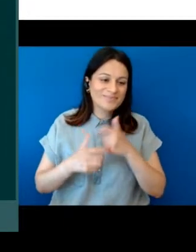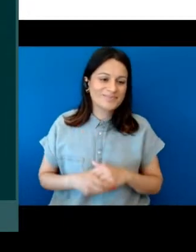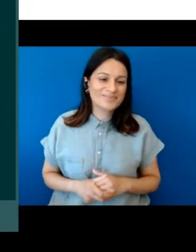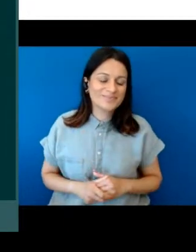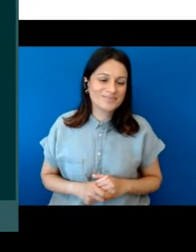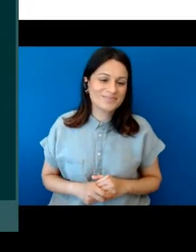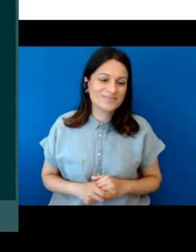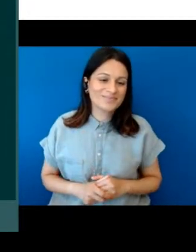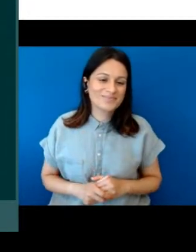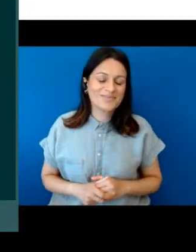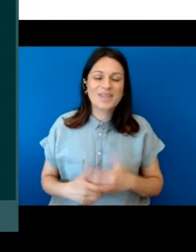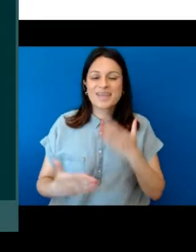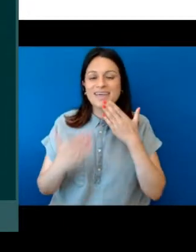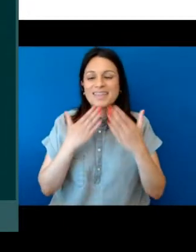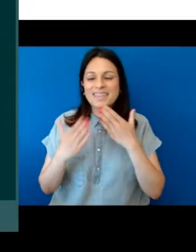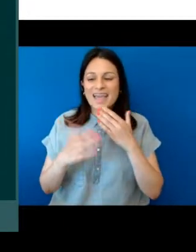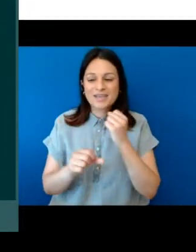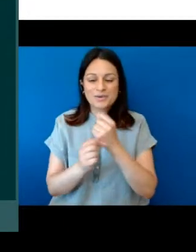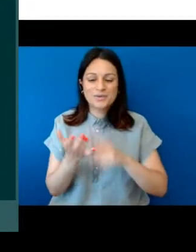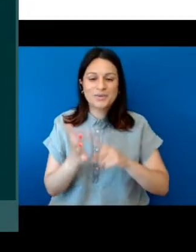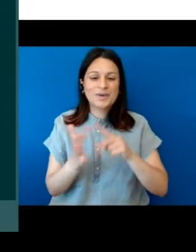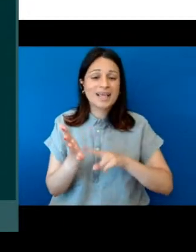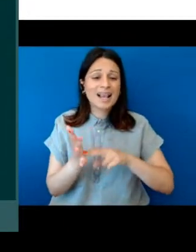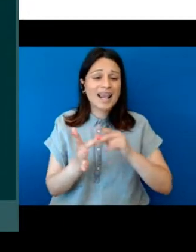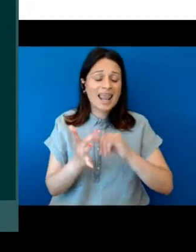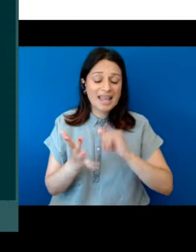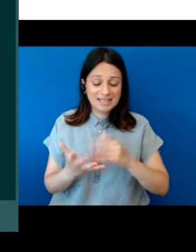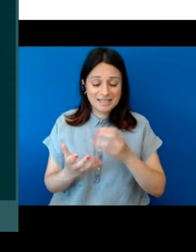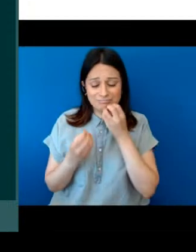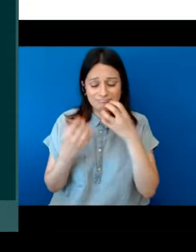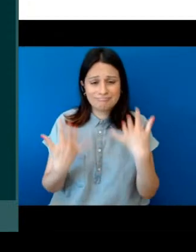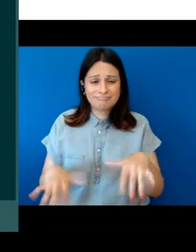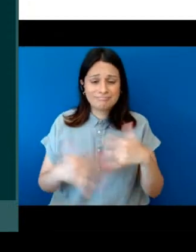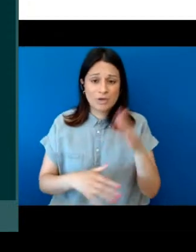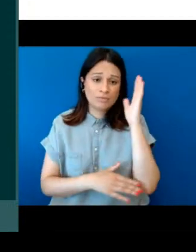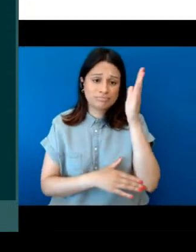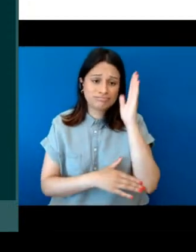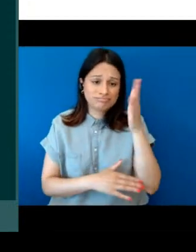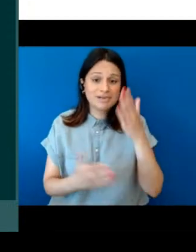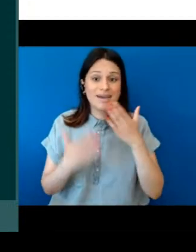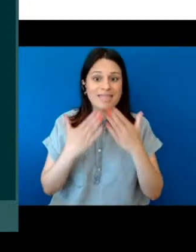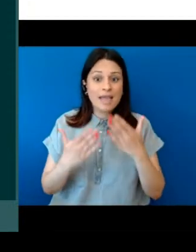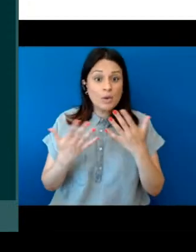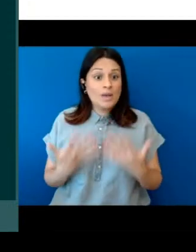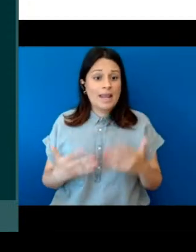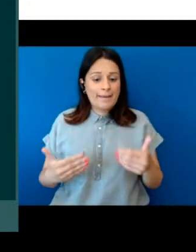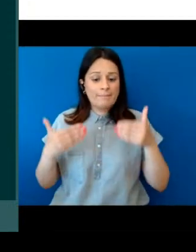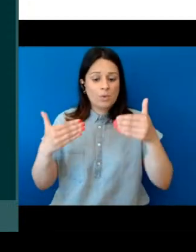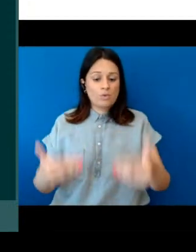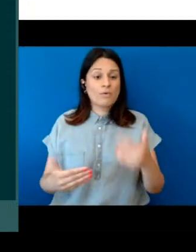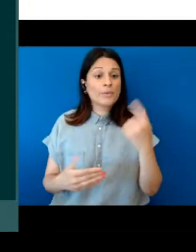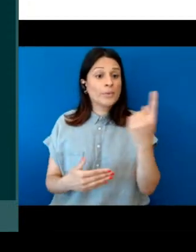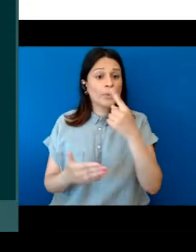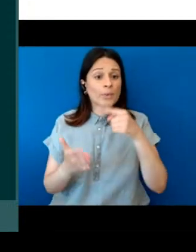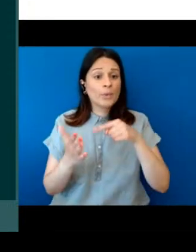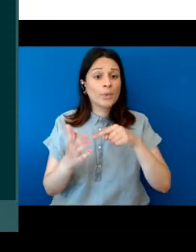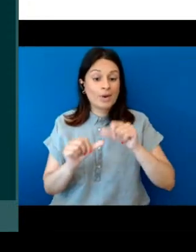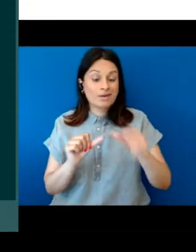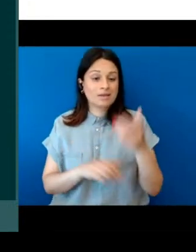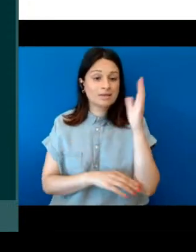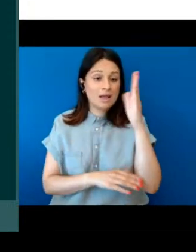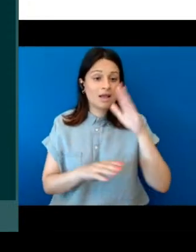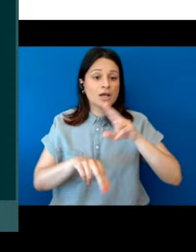Thank you very much to Glenys there for an absolutely fantastic talk. We're now going to move on to our next speaker, Dr. Tariq